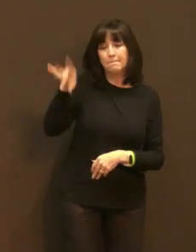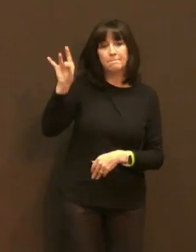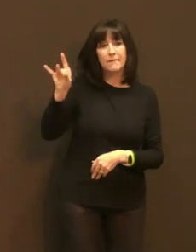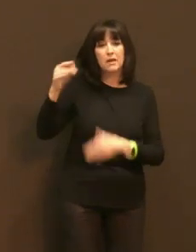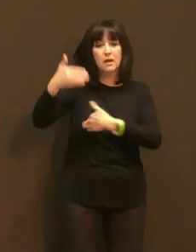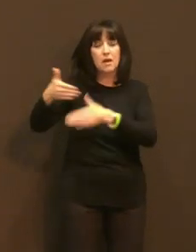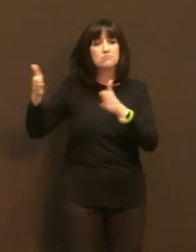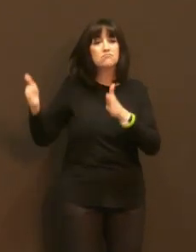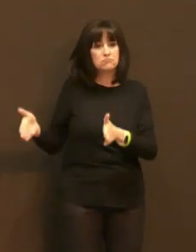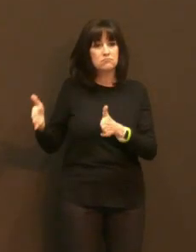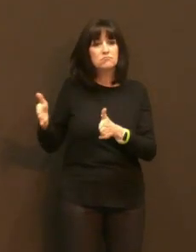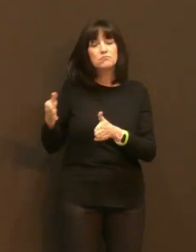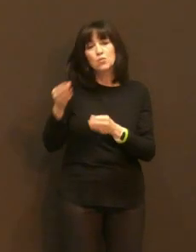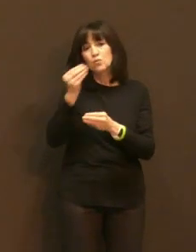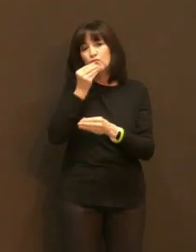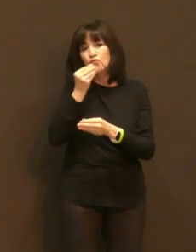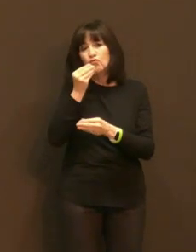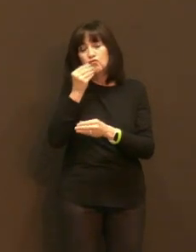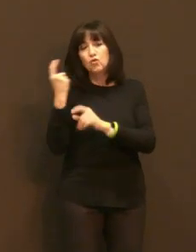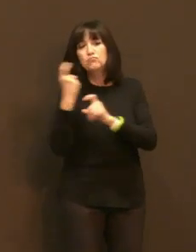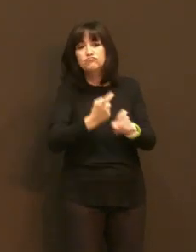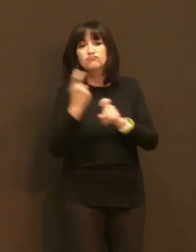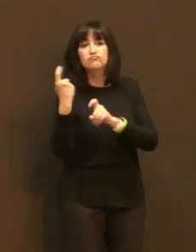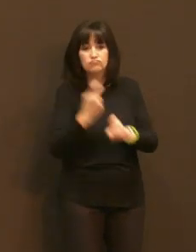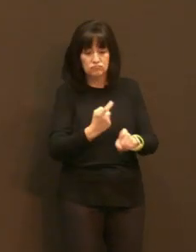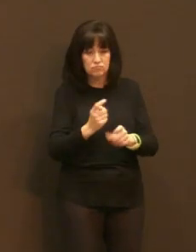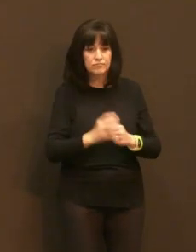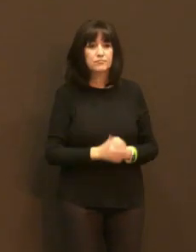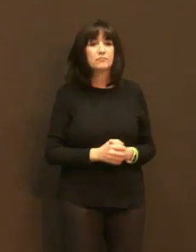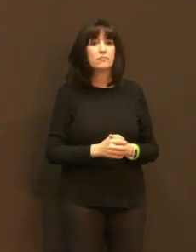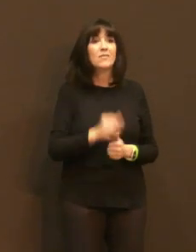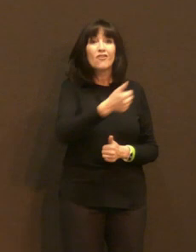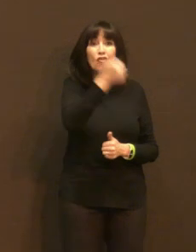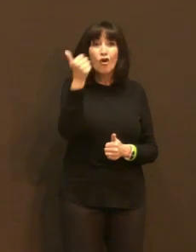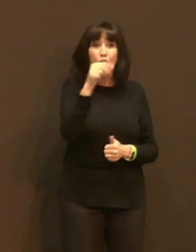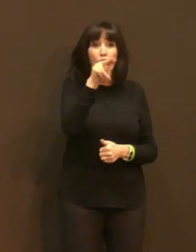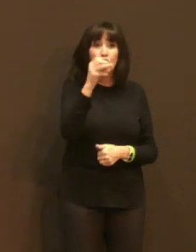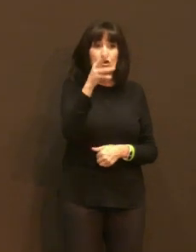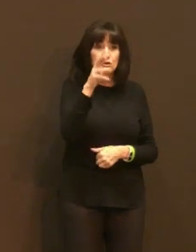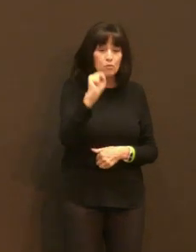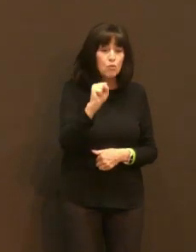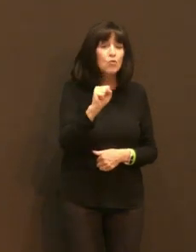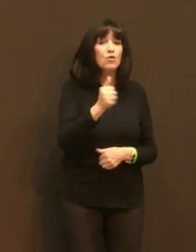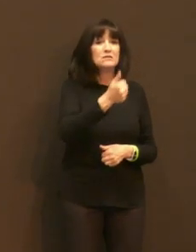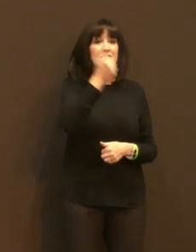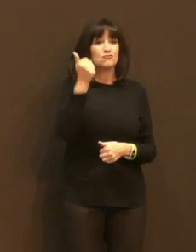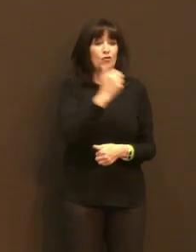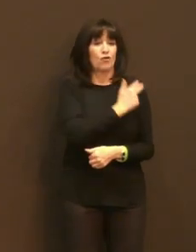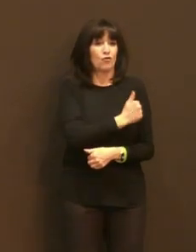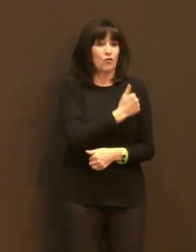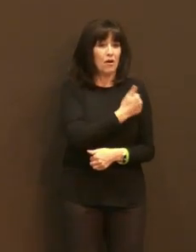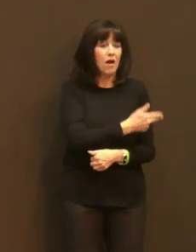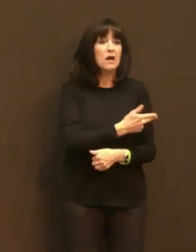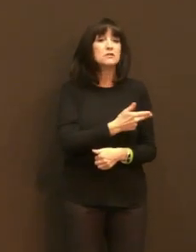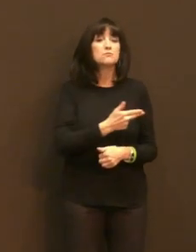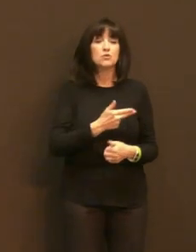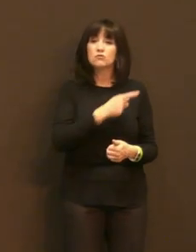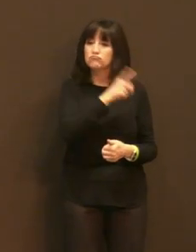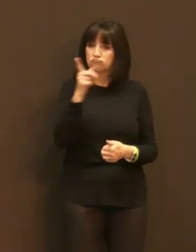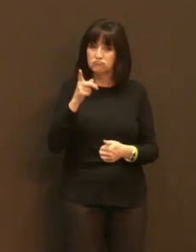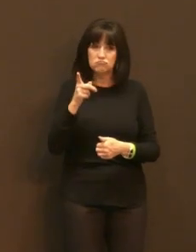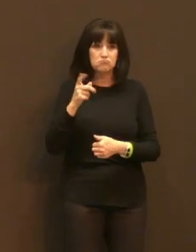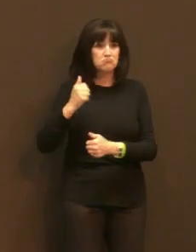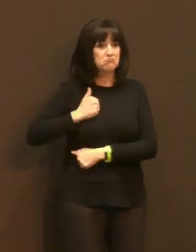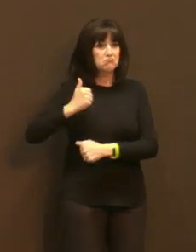they will have also been, as we've talked about, whether it's Nemours or other healthcare systems providing some relief, whether it's pre-training or just